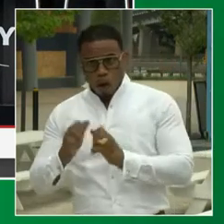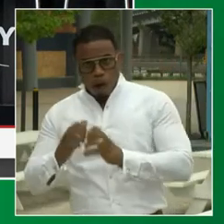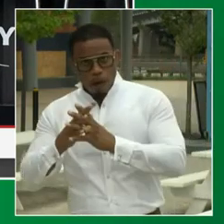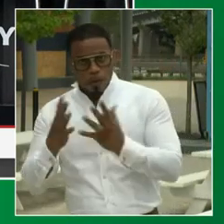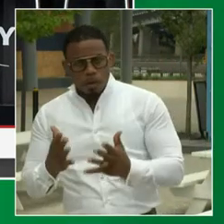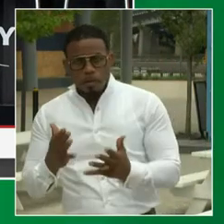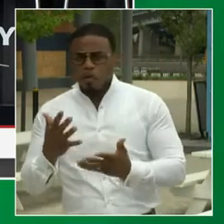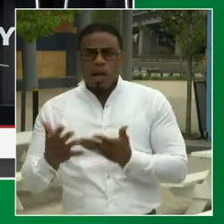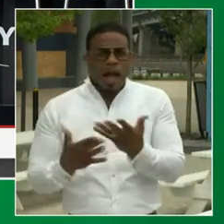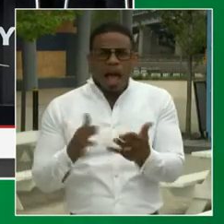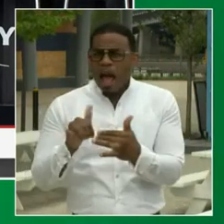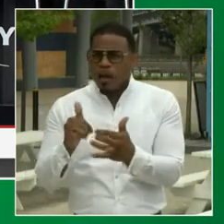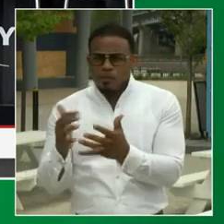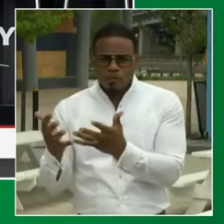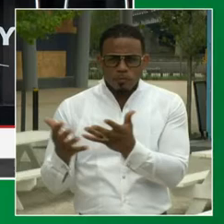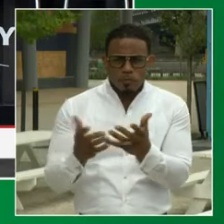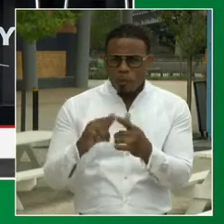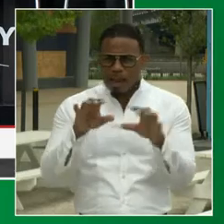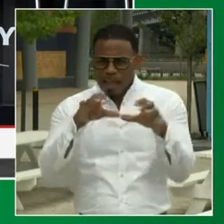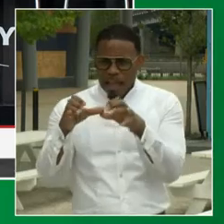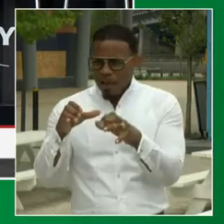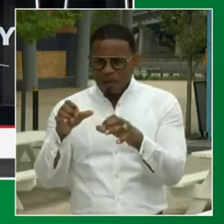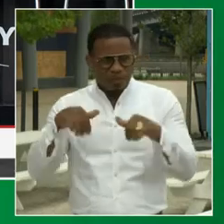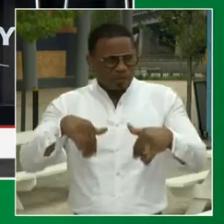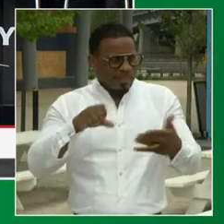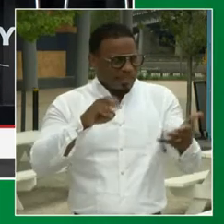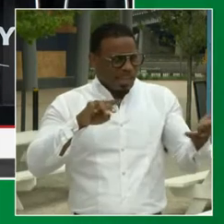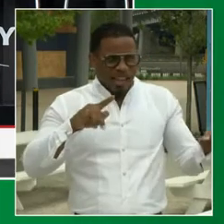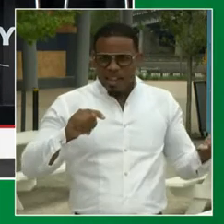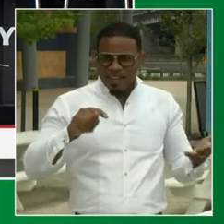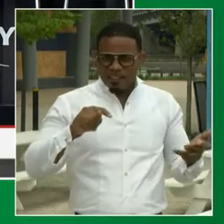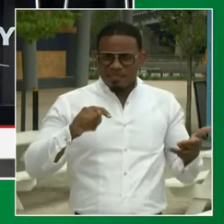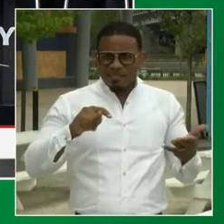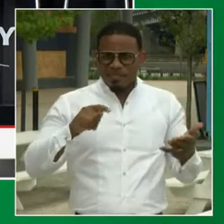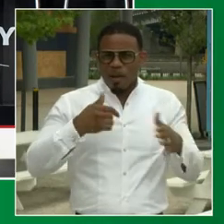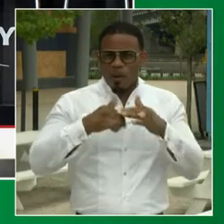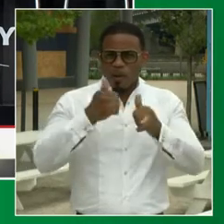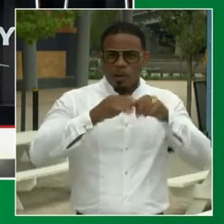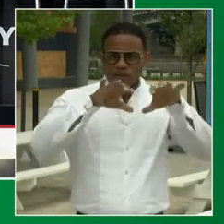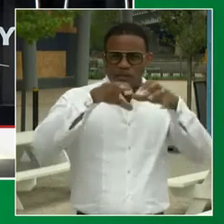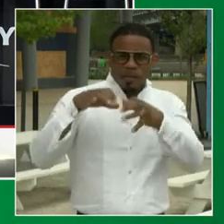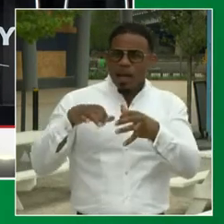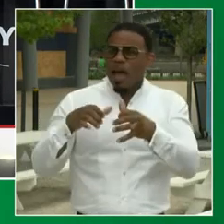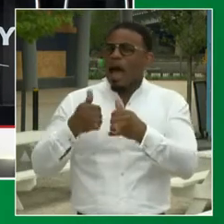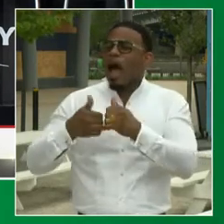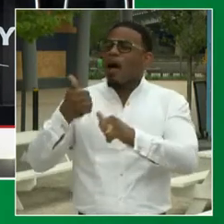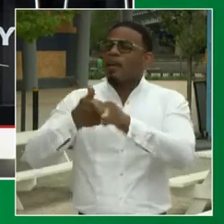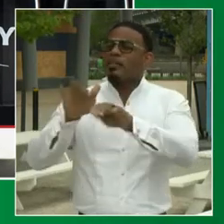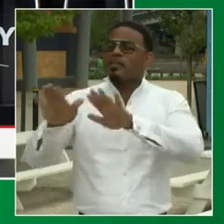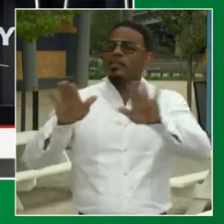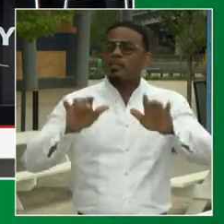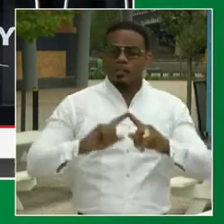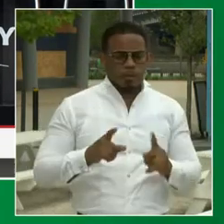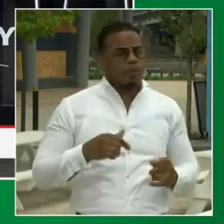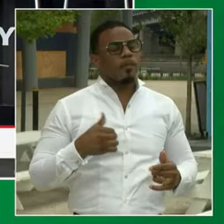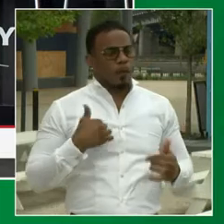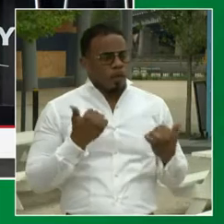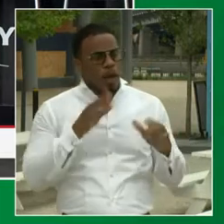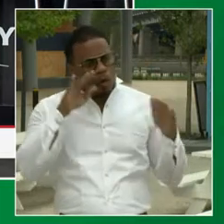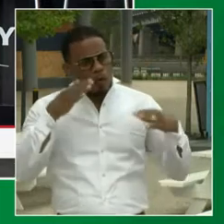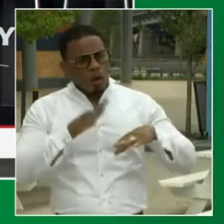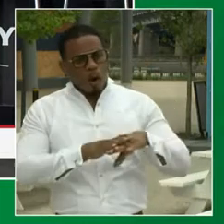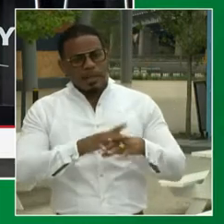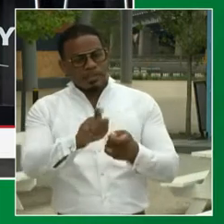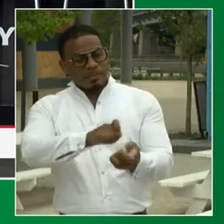entrepreneur. So how do you what category do you put Sandlot in, and how are each Sandlot a little bit different? Well, we try to focus on